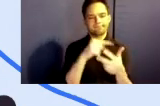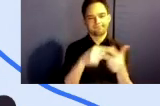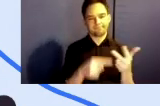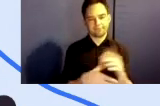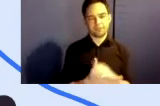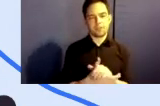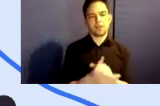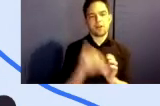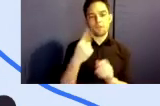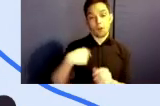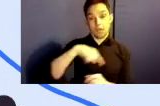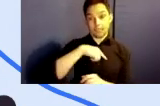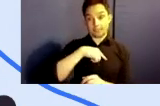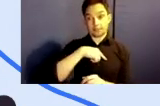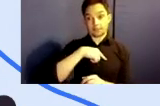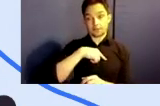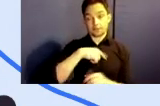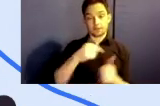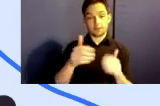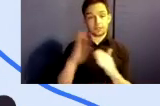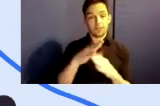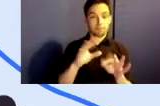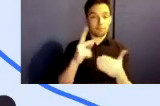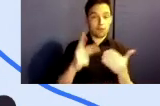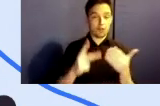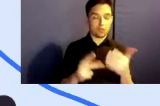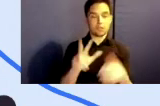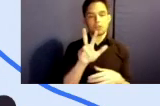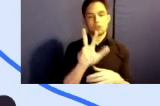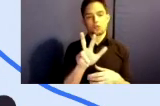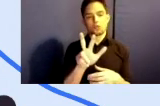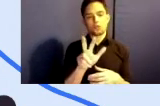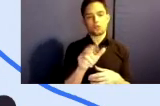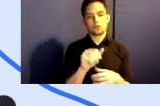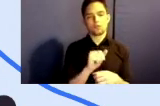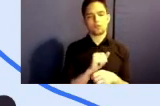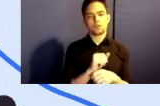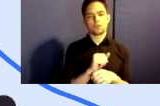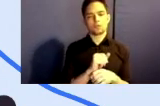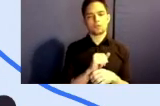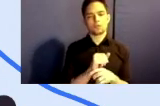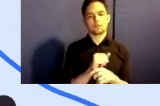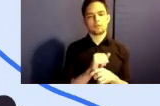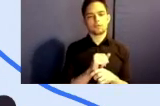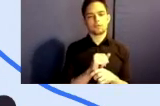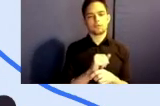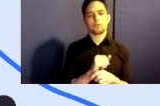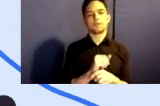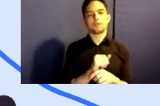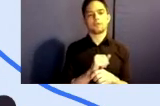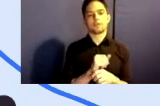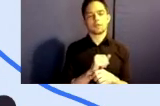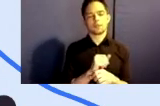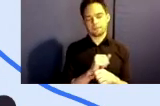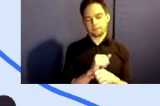for us, really the priority is to treat, to prevent persons who are